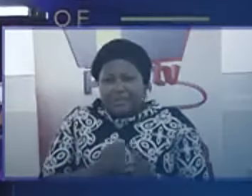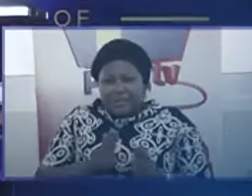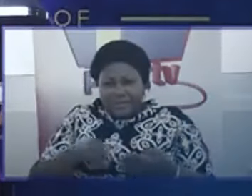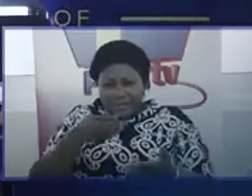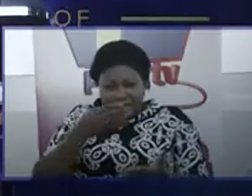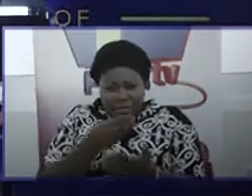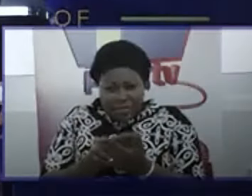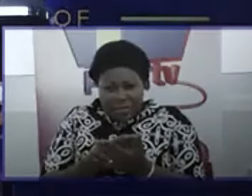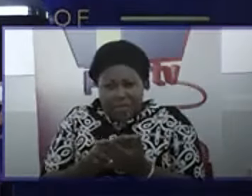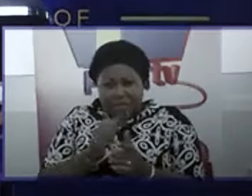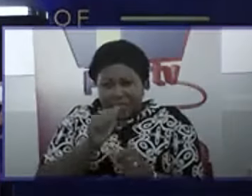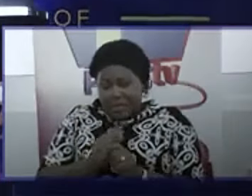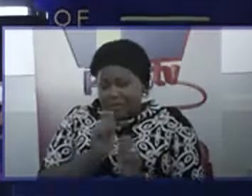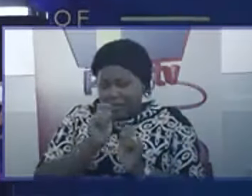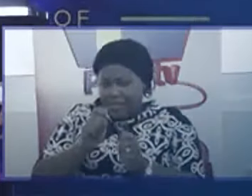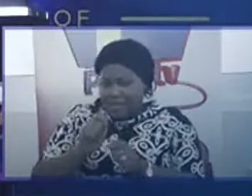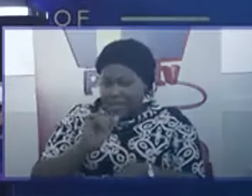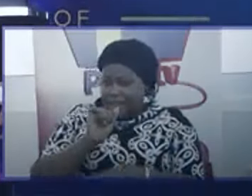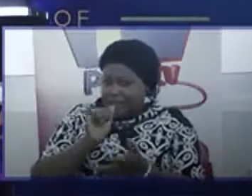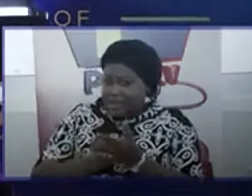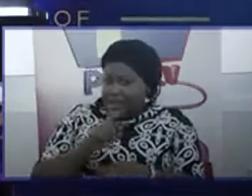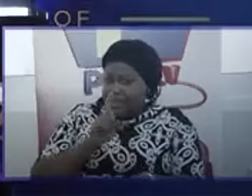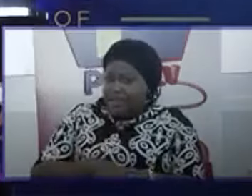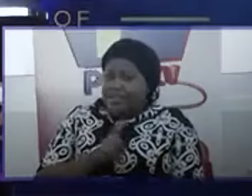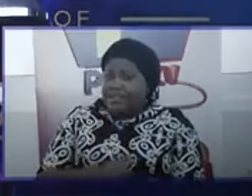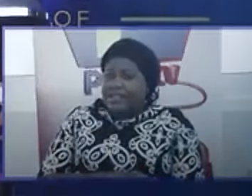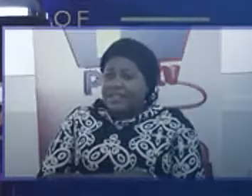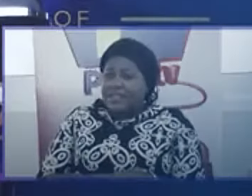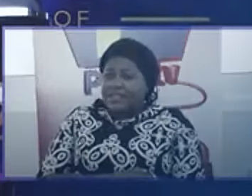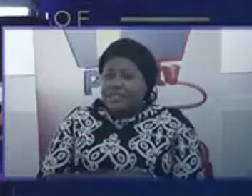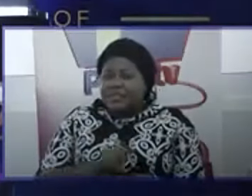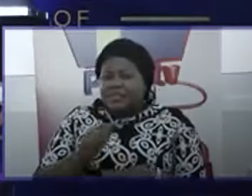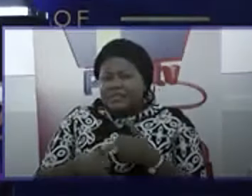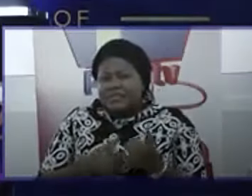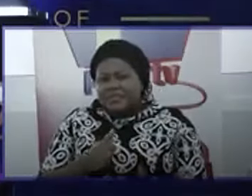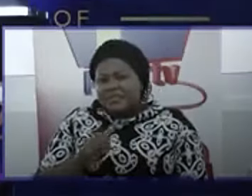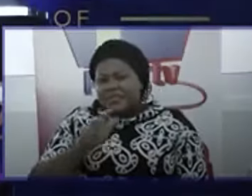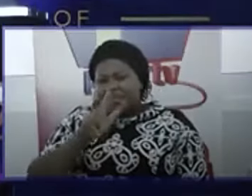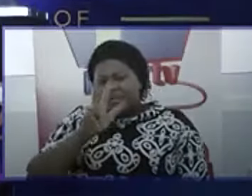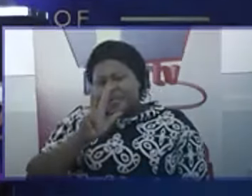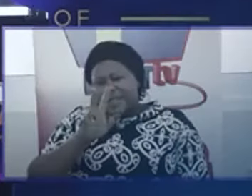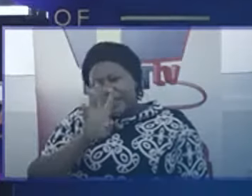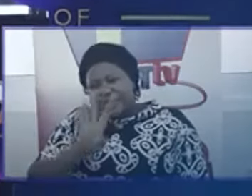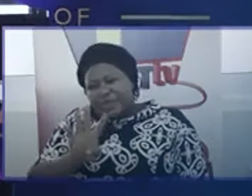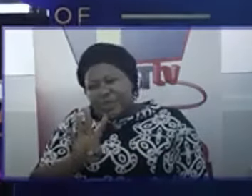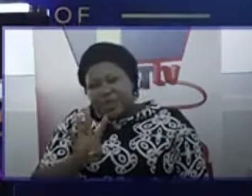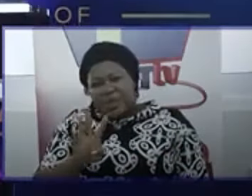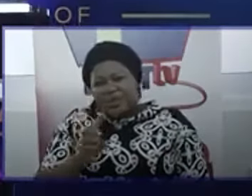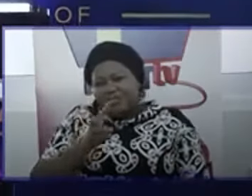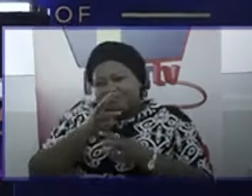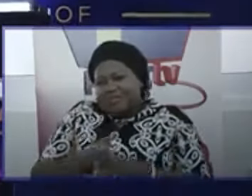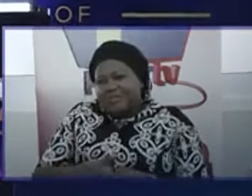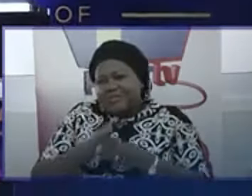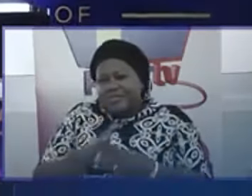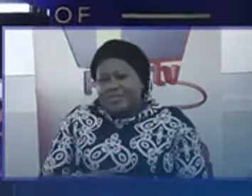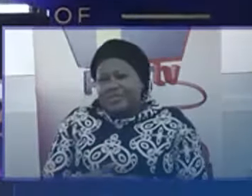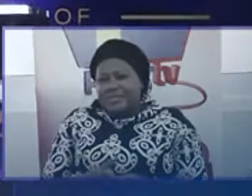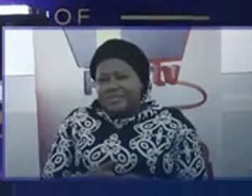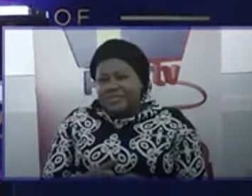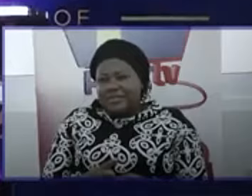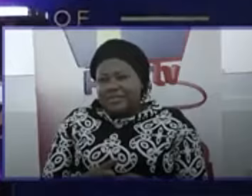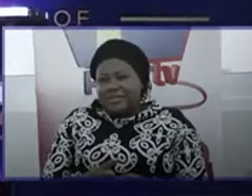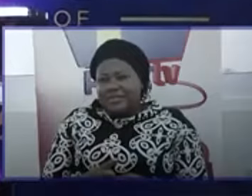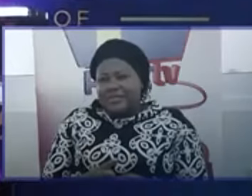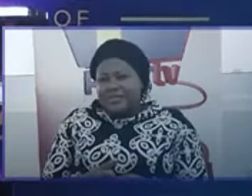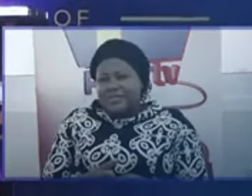time, or talent, is about 34 kilograms or 75 pounds. That